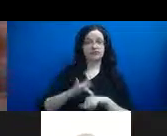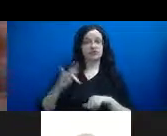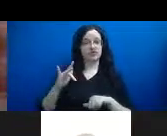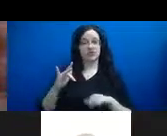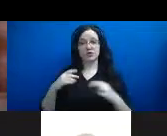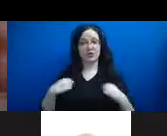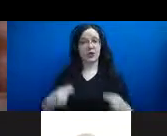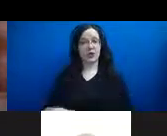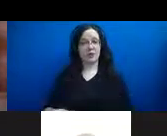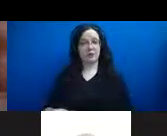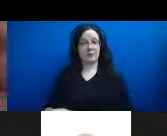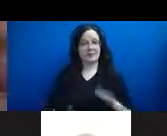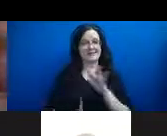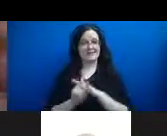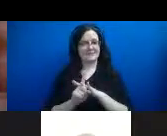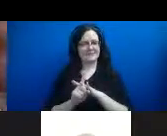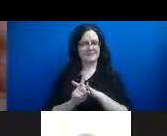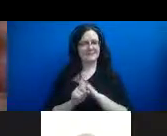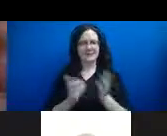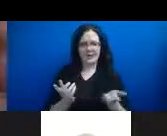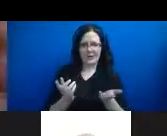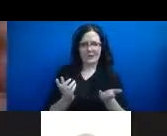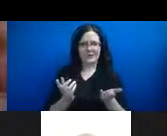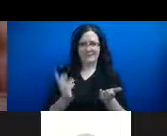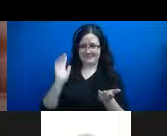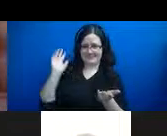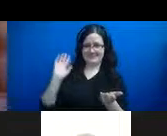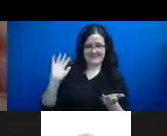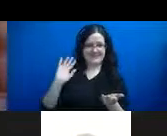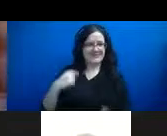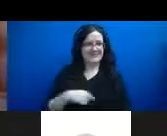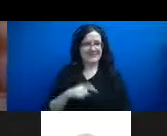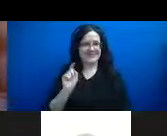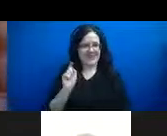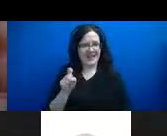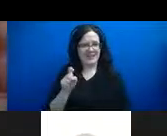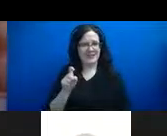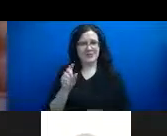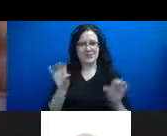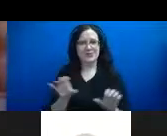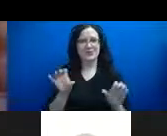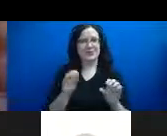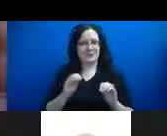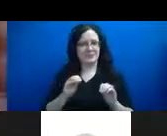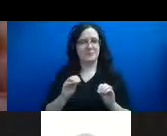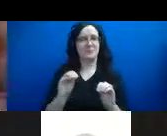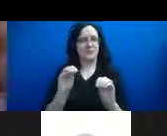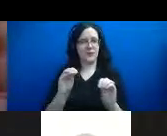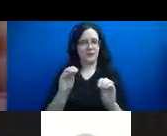we needed to seek out, we needed to have this movement connected